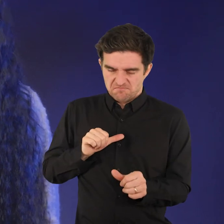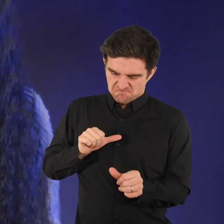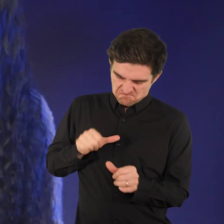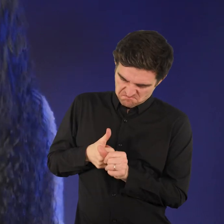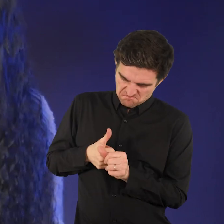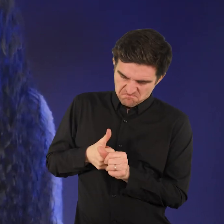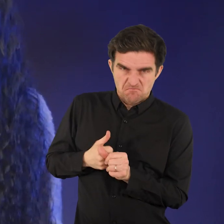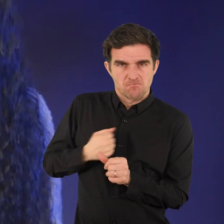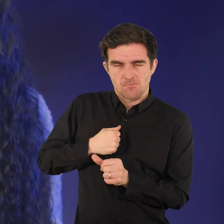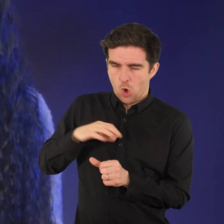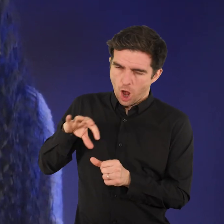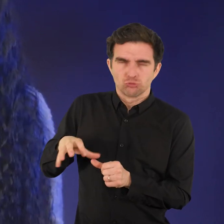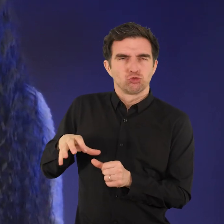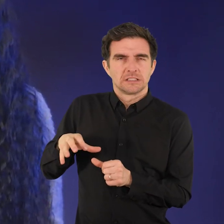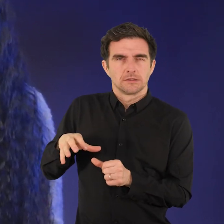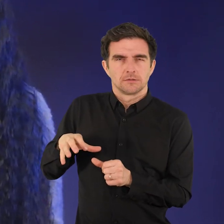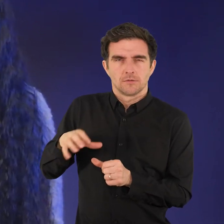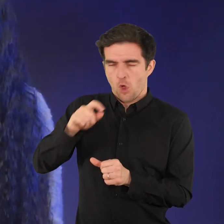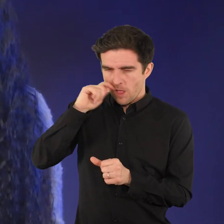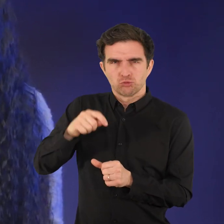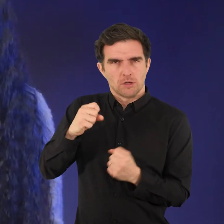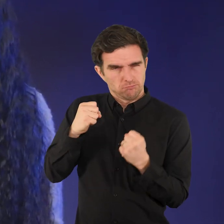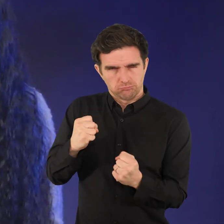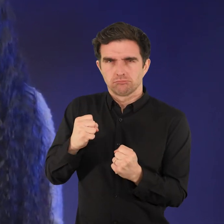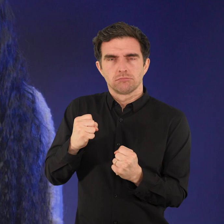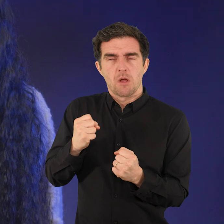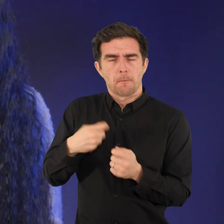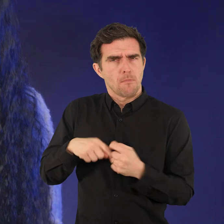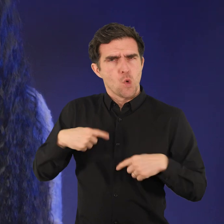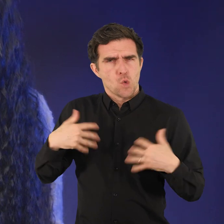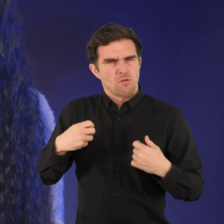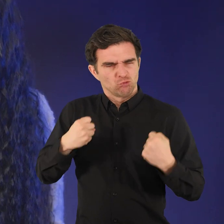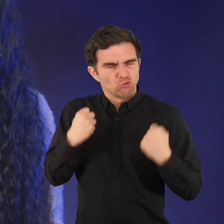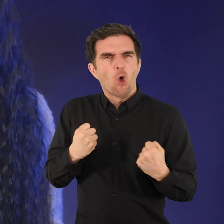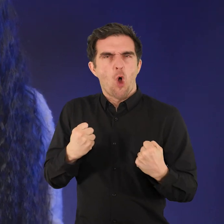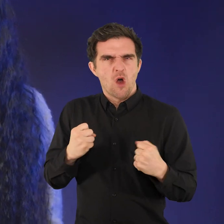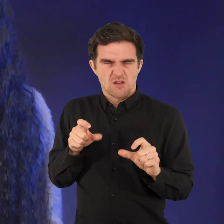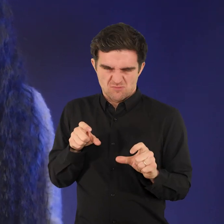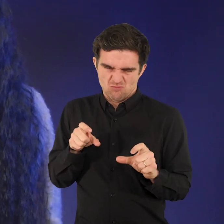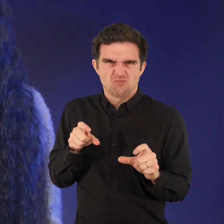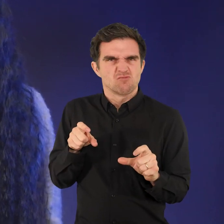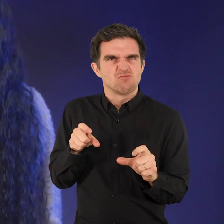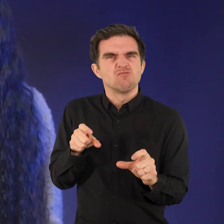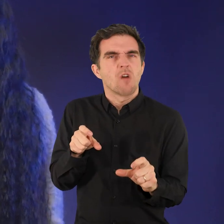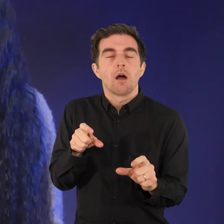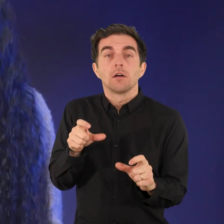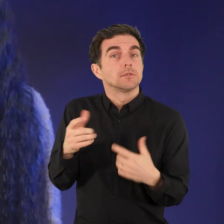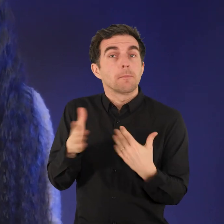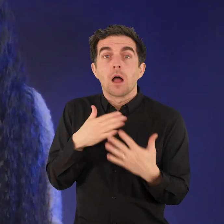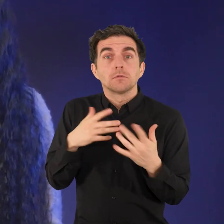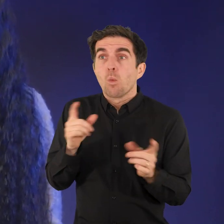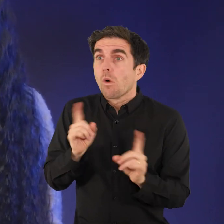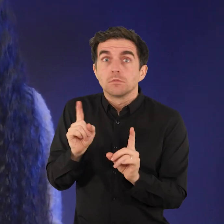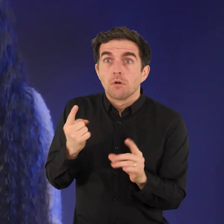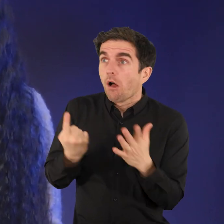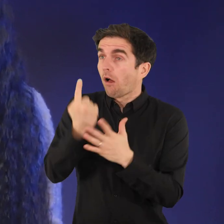extreme patriots, and that's what makes them so strong and resilient to the situation that we have